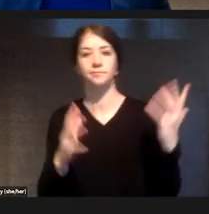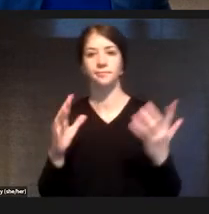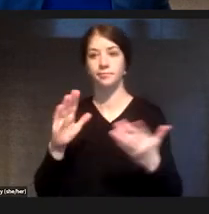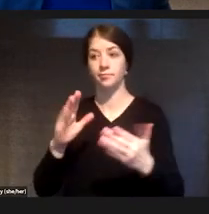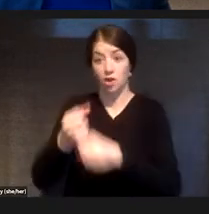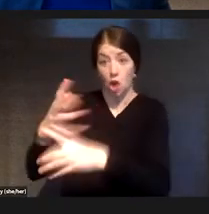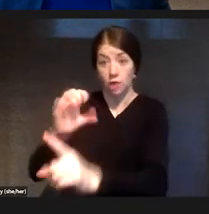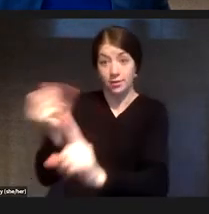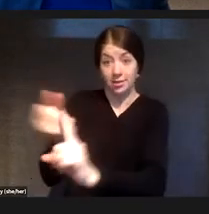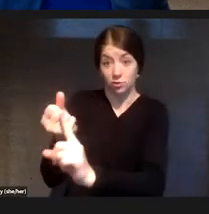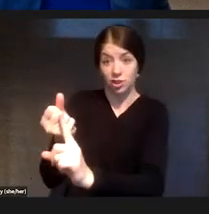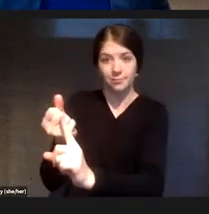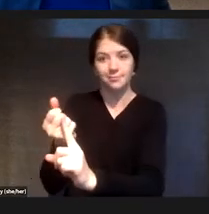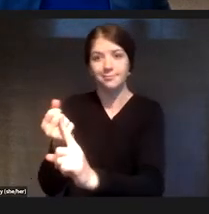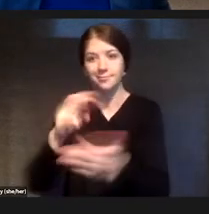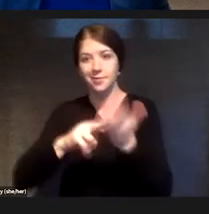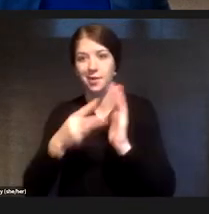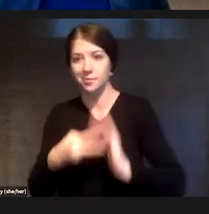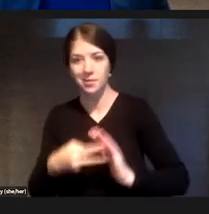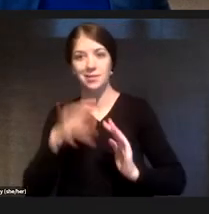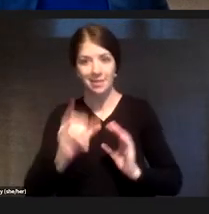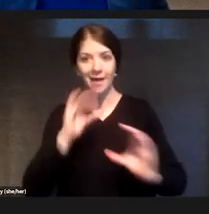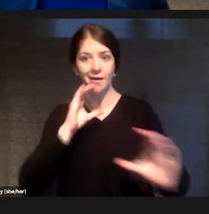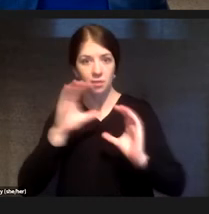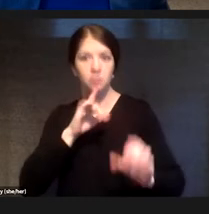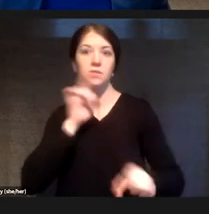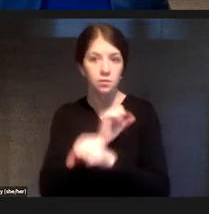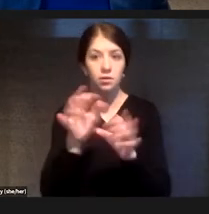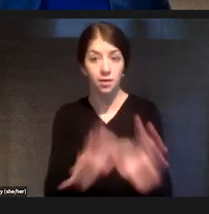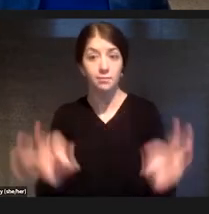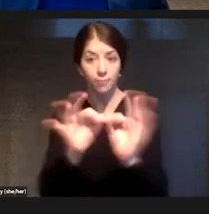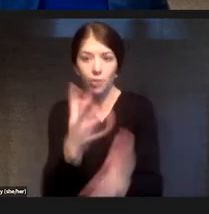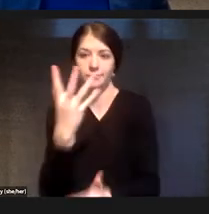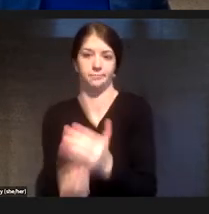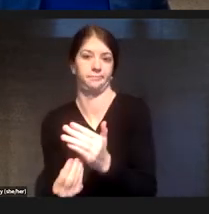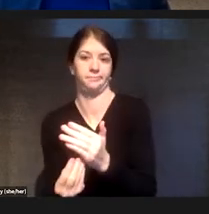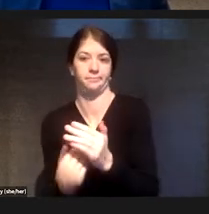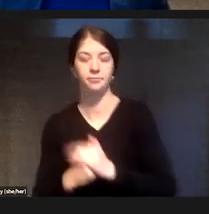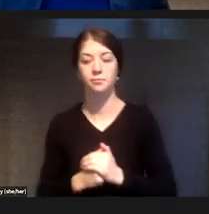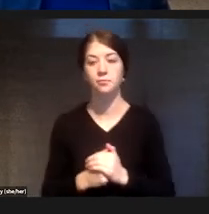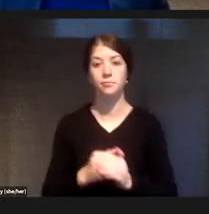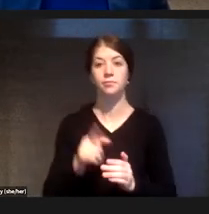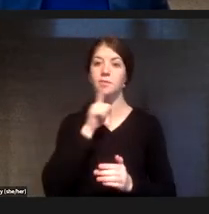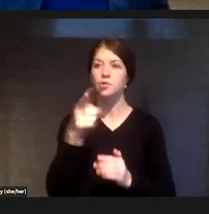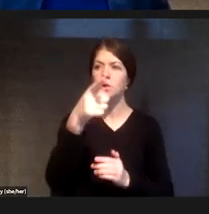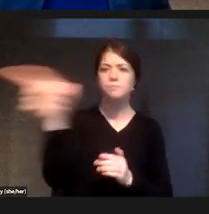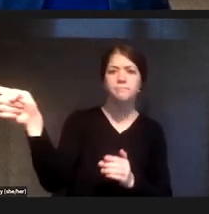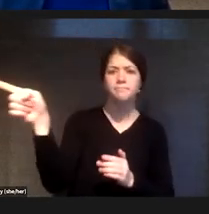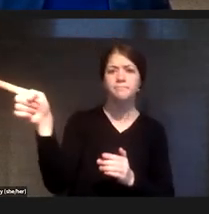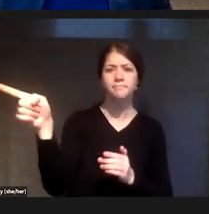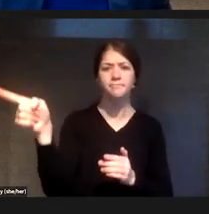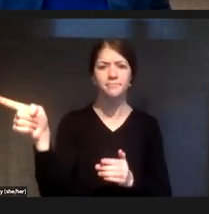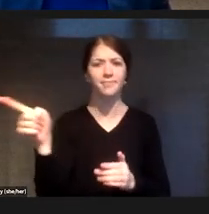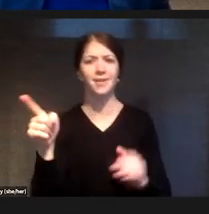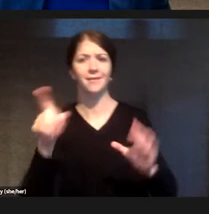the conversation entirely. And so I'm sure at this point, someone out there is wondering, when is this conversation going to